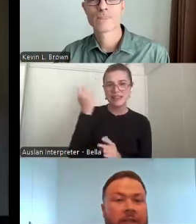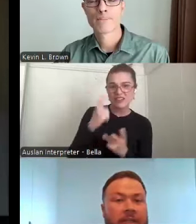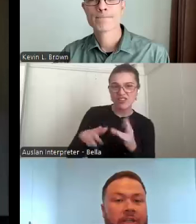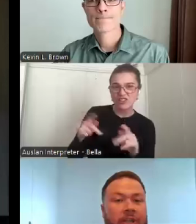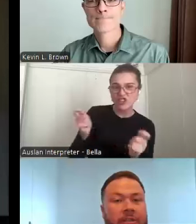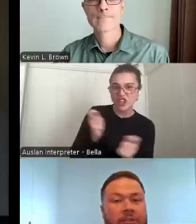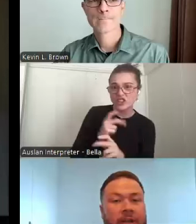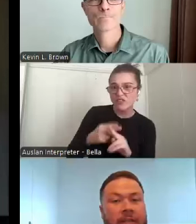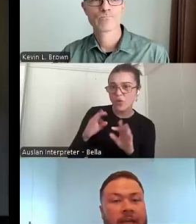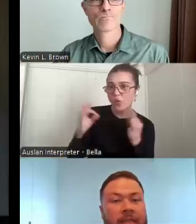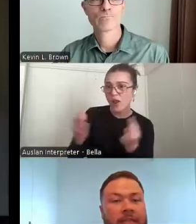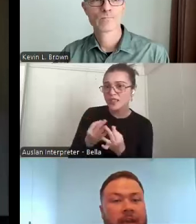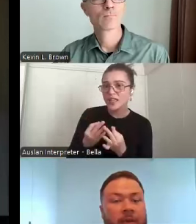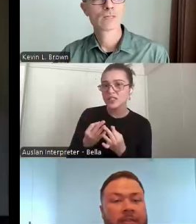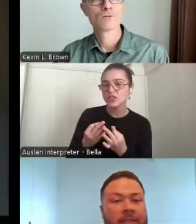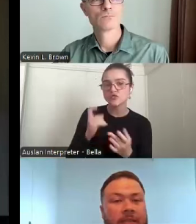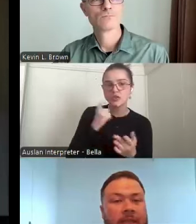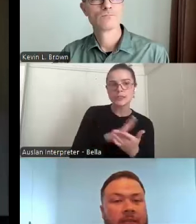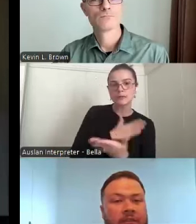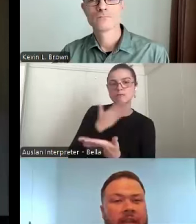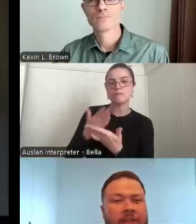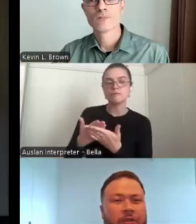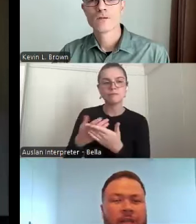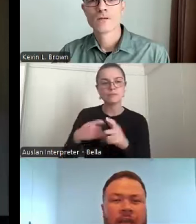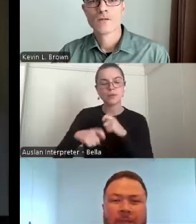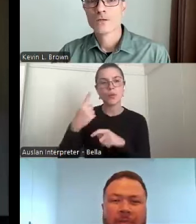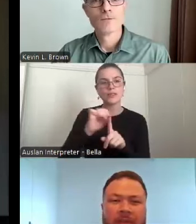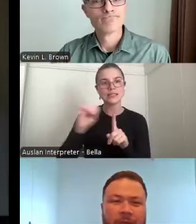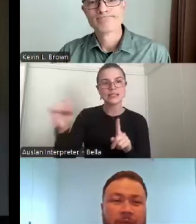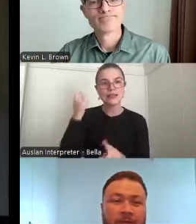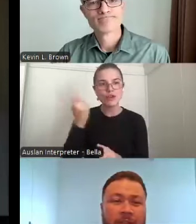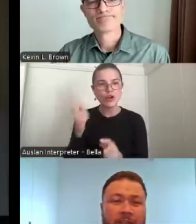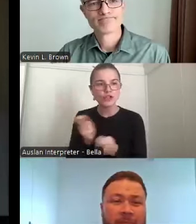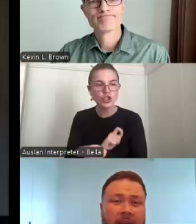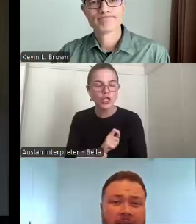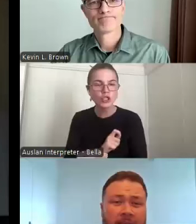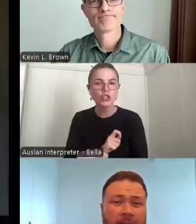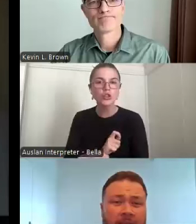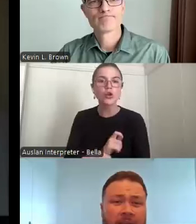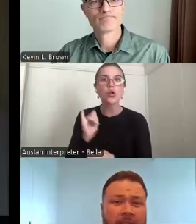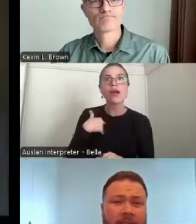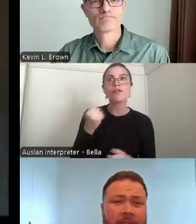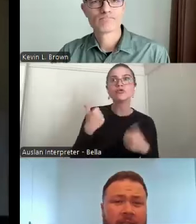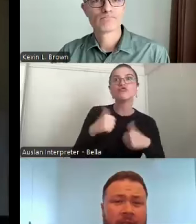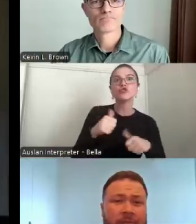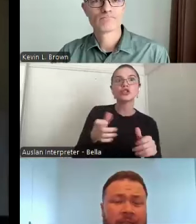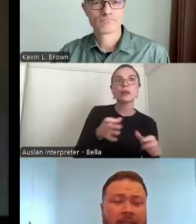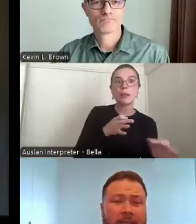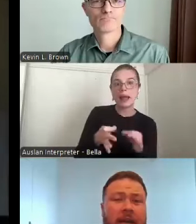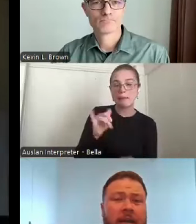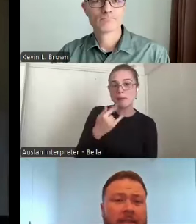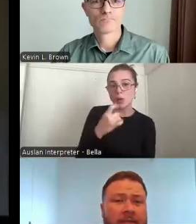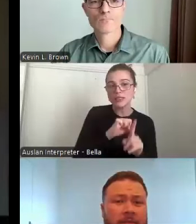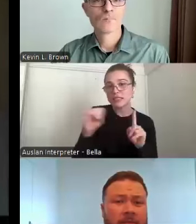our organization to translate into that one sentence theory of change? Or perhaps if we've got a strategic plan, is the one sentence a good place